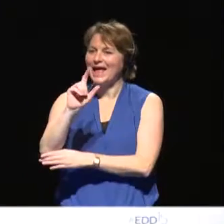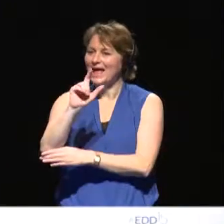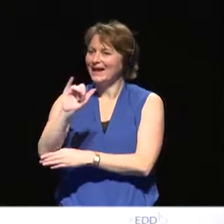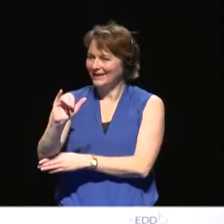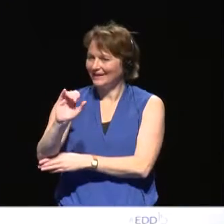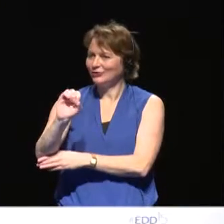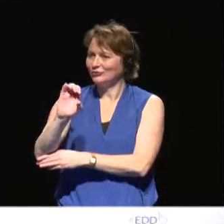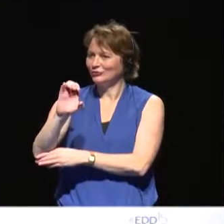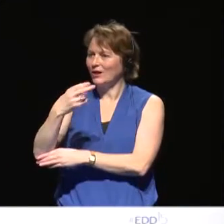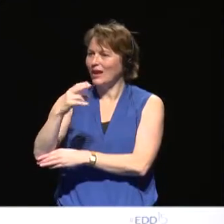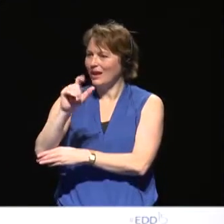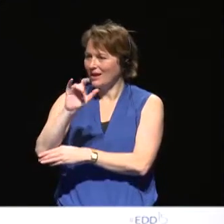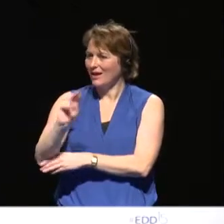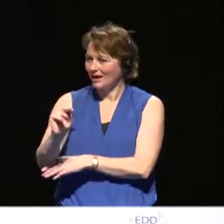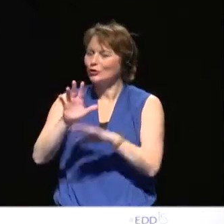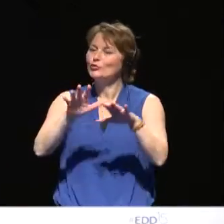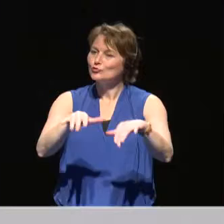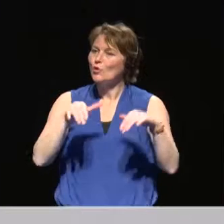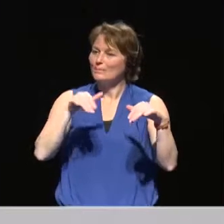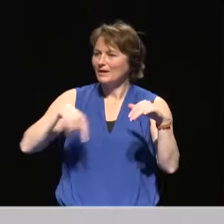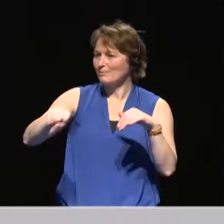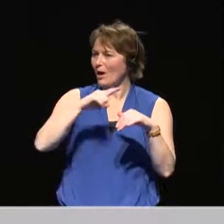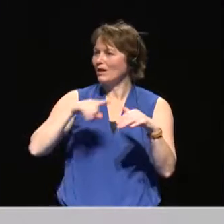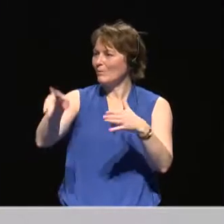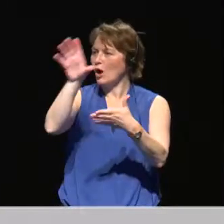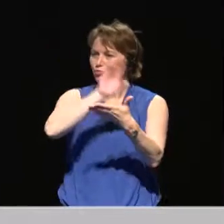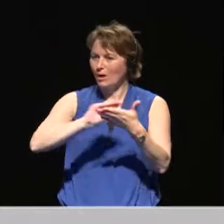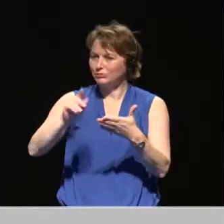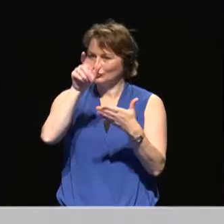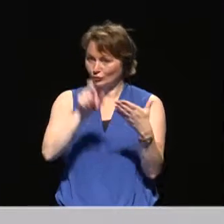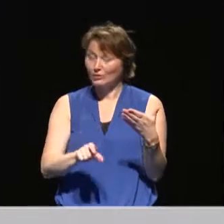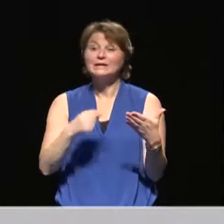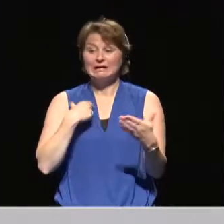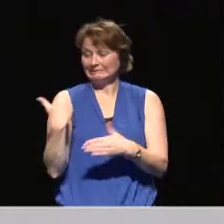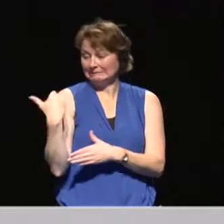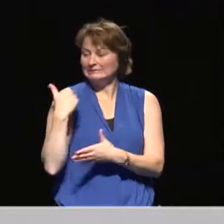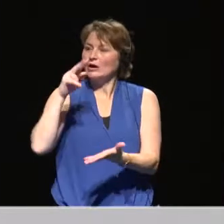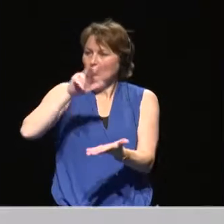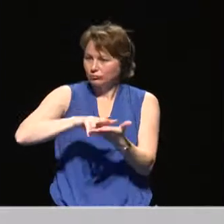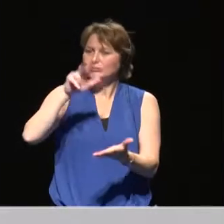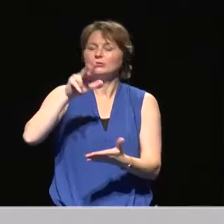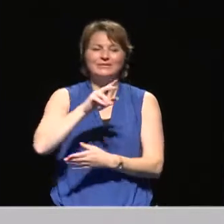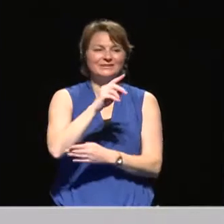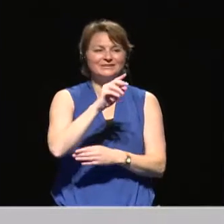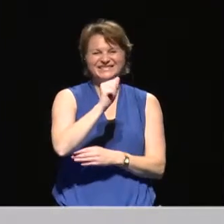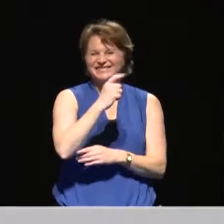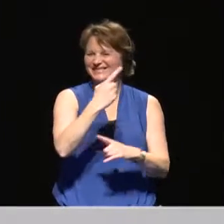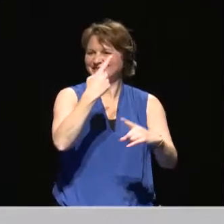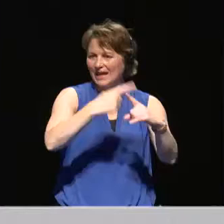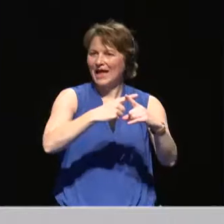Parliament's rapporteur for a report that has been approved now in committee on tax evasion and